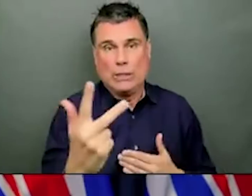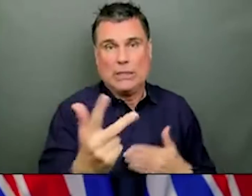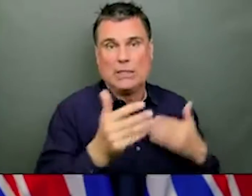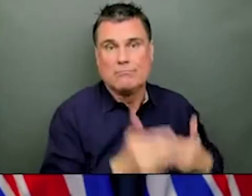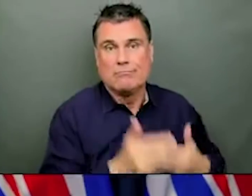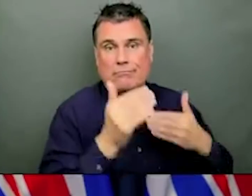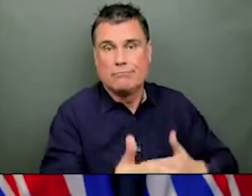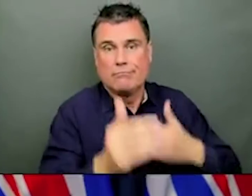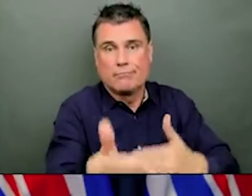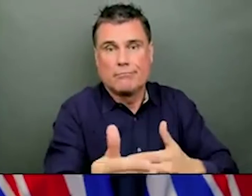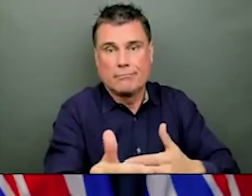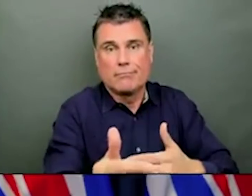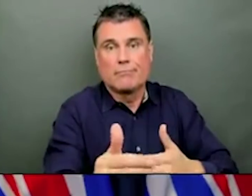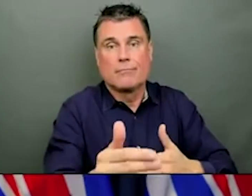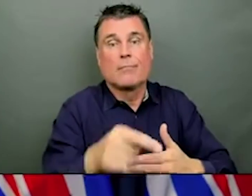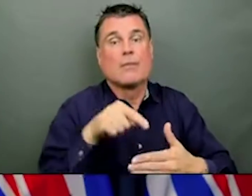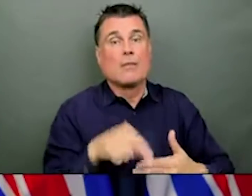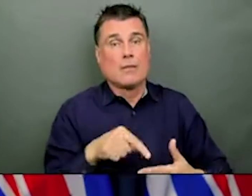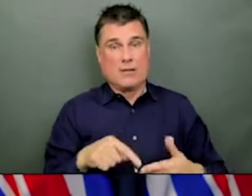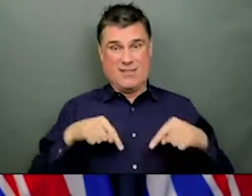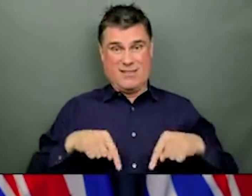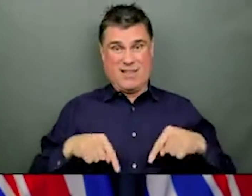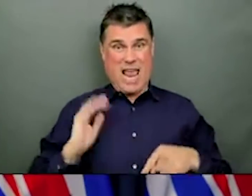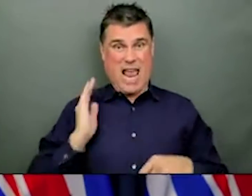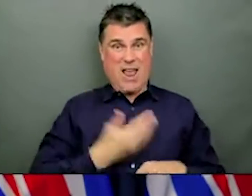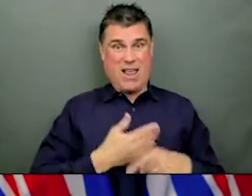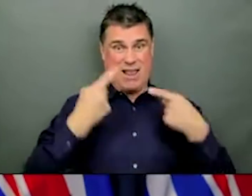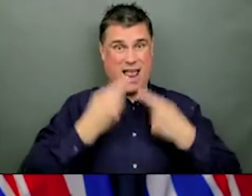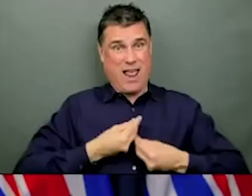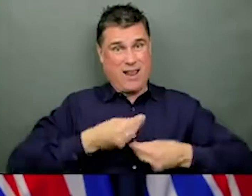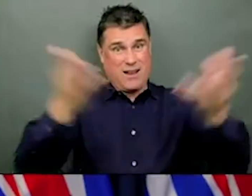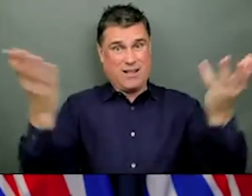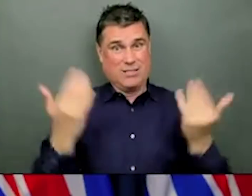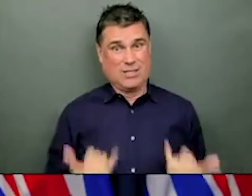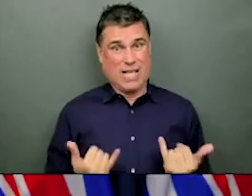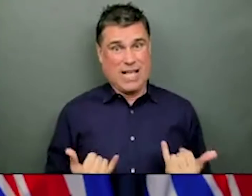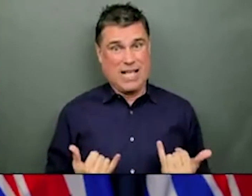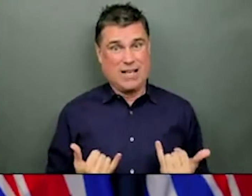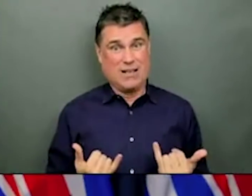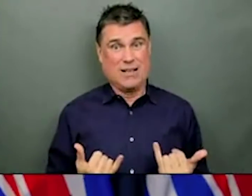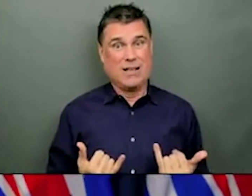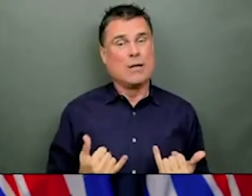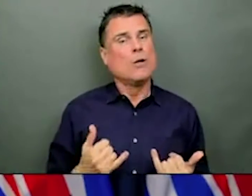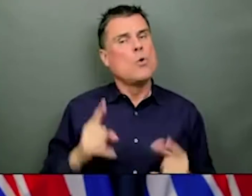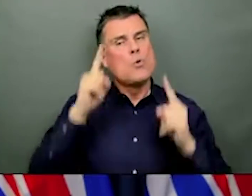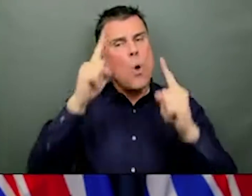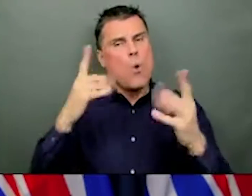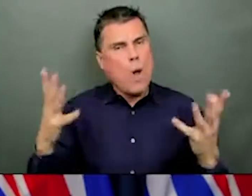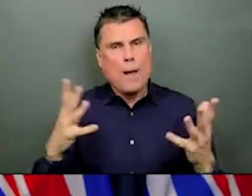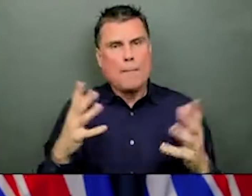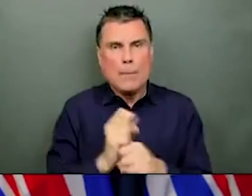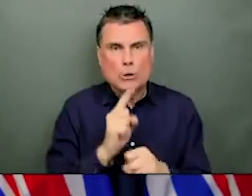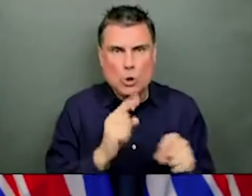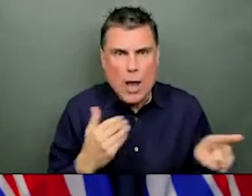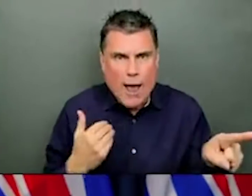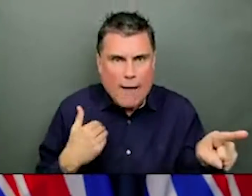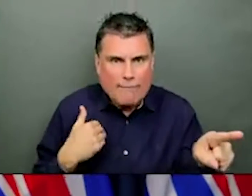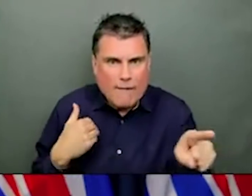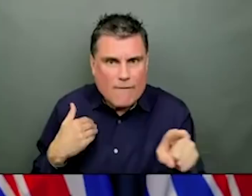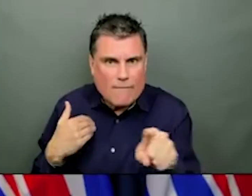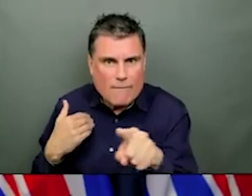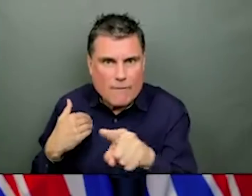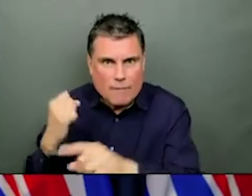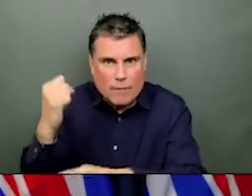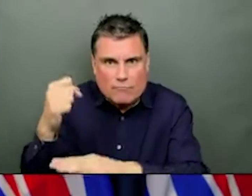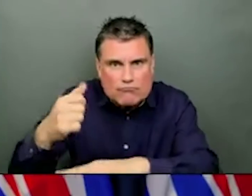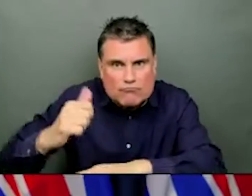pandemic stronger than we went in, we need to make sure that not just the vaccine process rolls out in a safe and effective manner, but also that